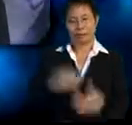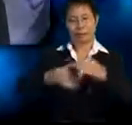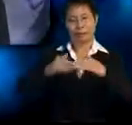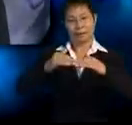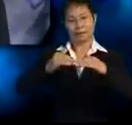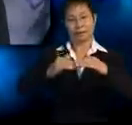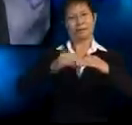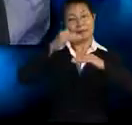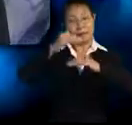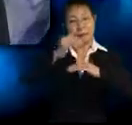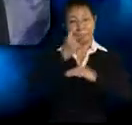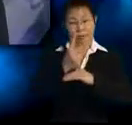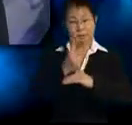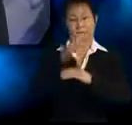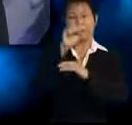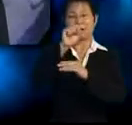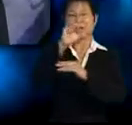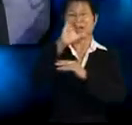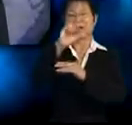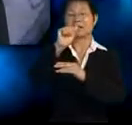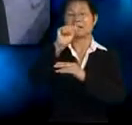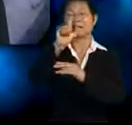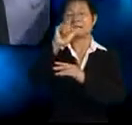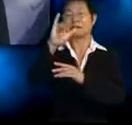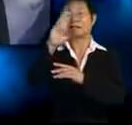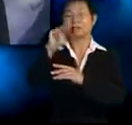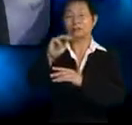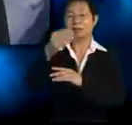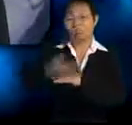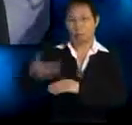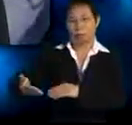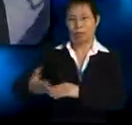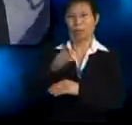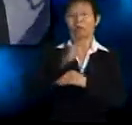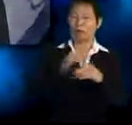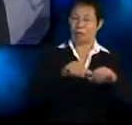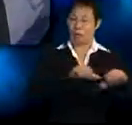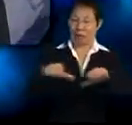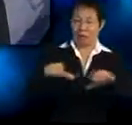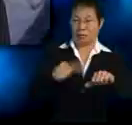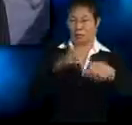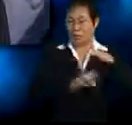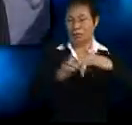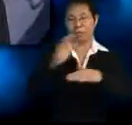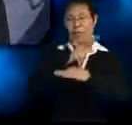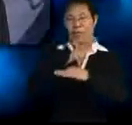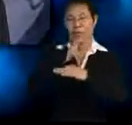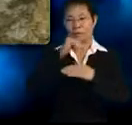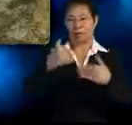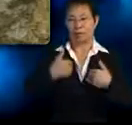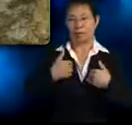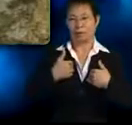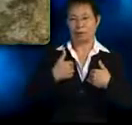Next, we will look at calcium compounds. Calcium is a reactive element and does not exist in a free